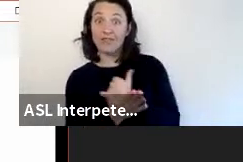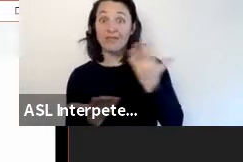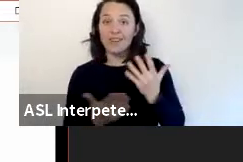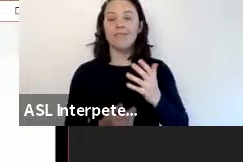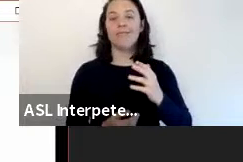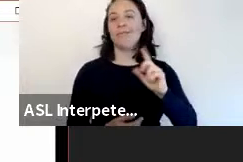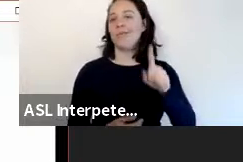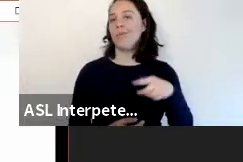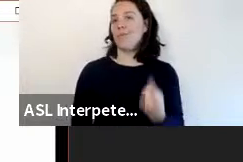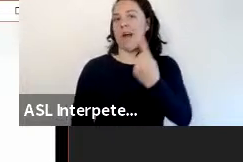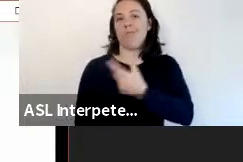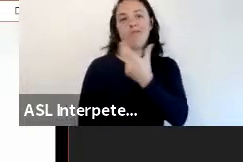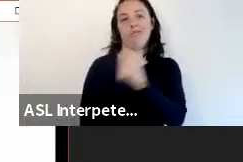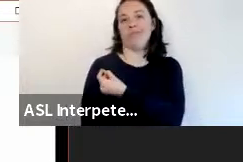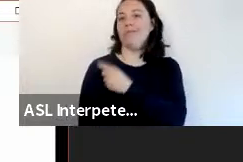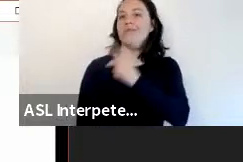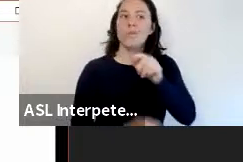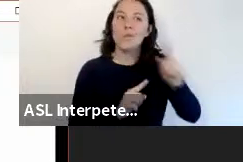please.